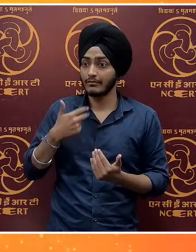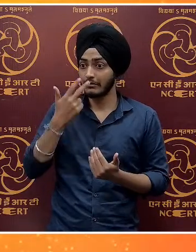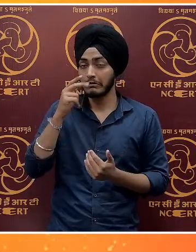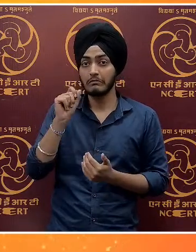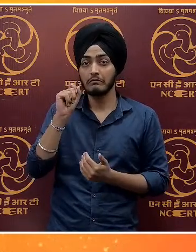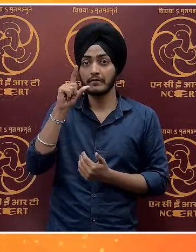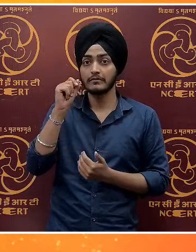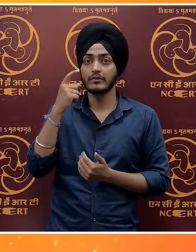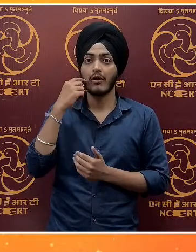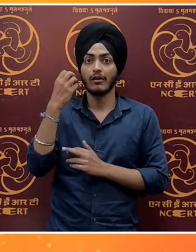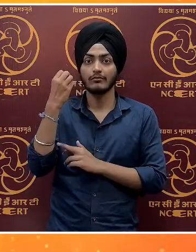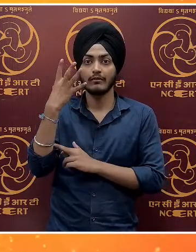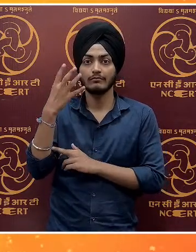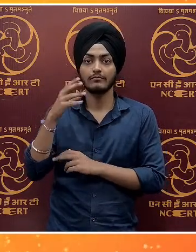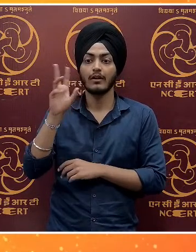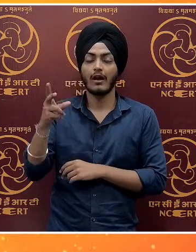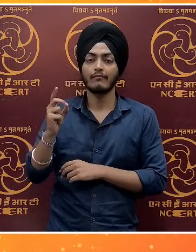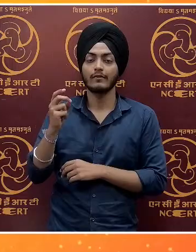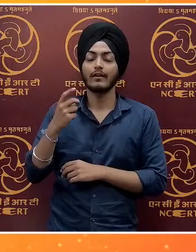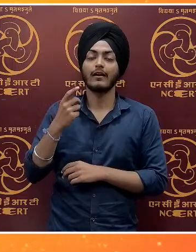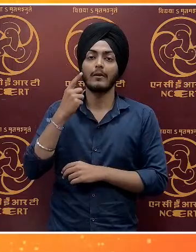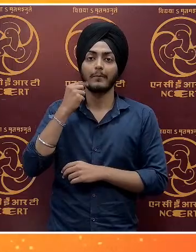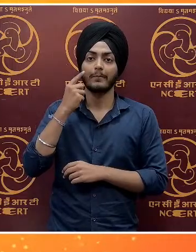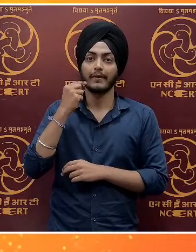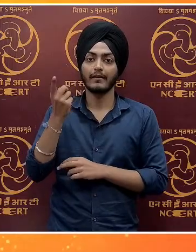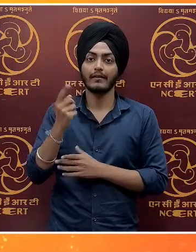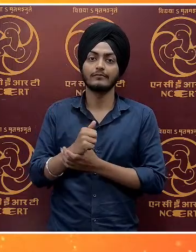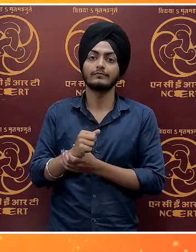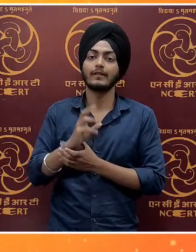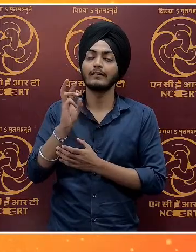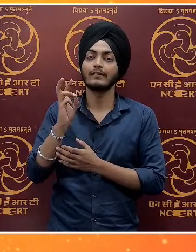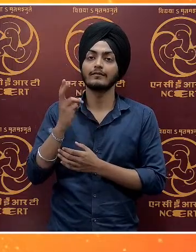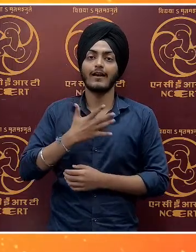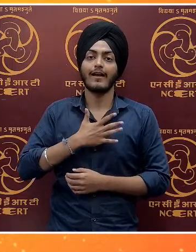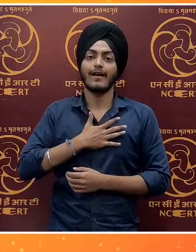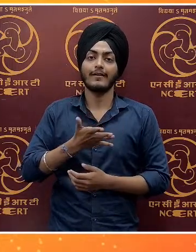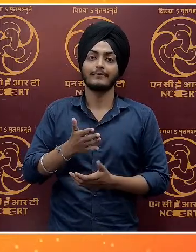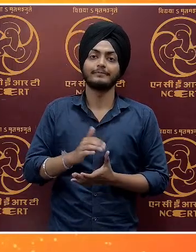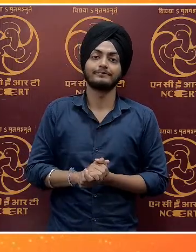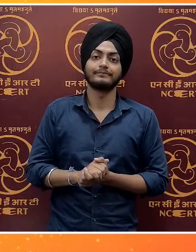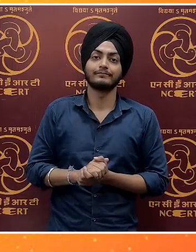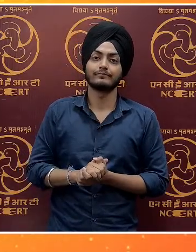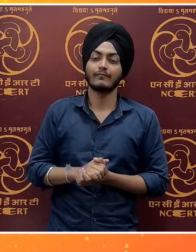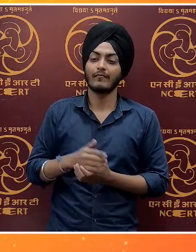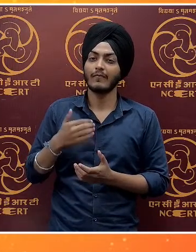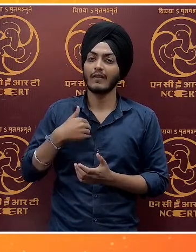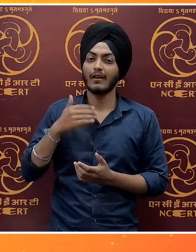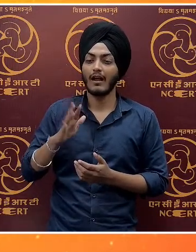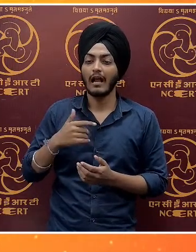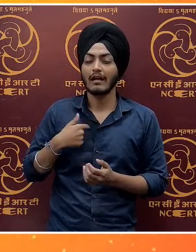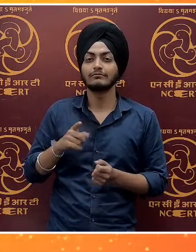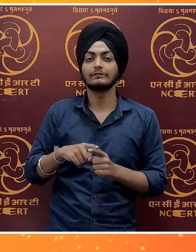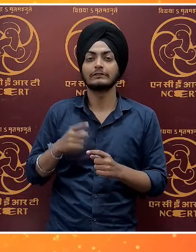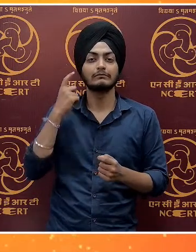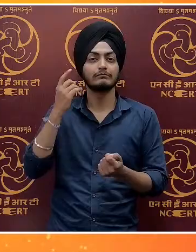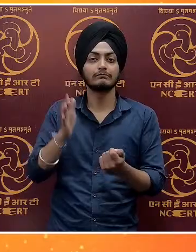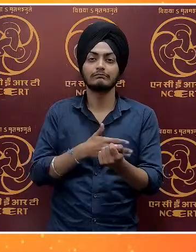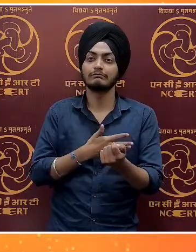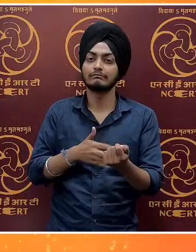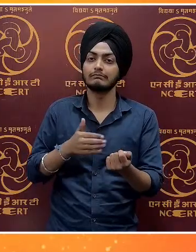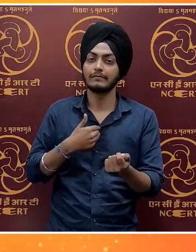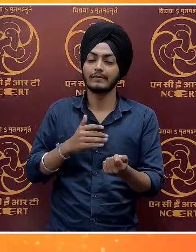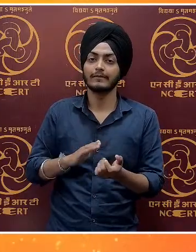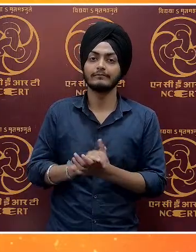First red, yellow, it's amber, and then green. Ma'am, I've got a little poem on traffic light. Yes, May please I?